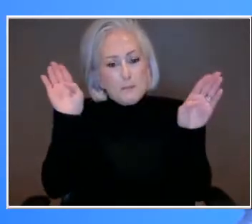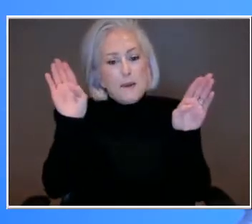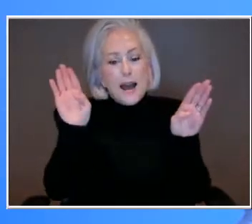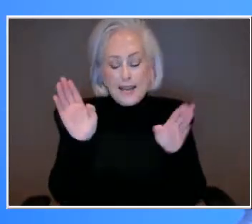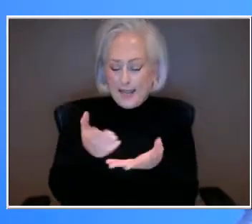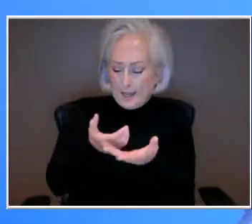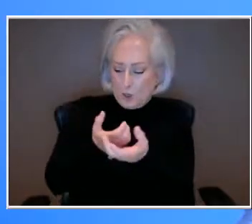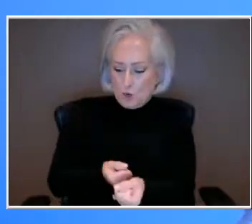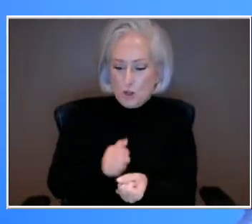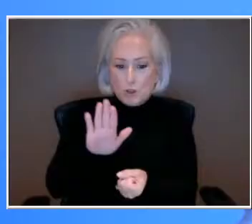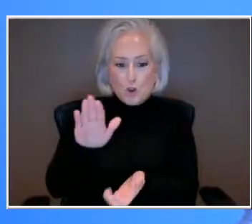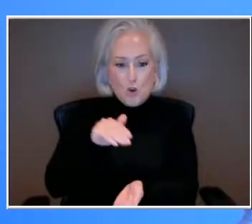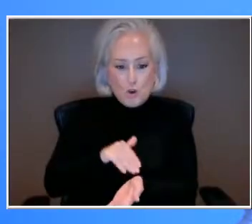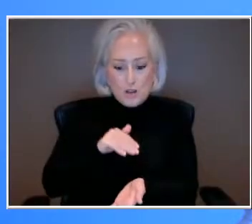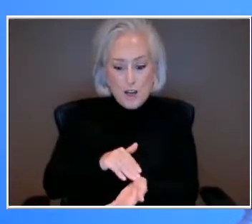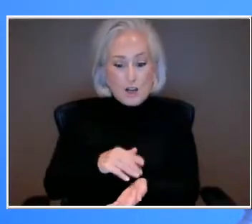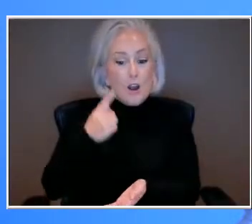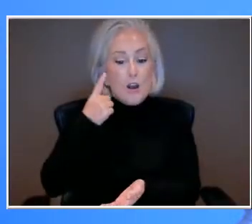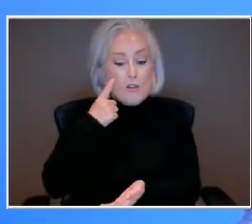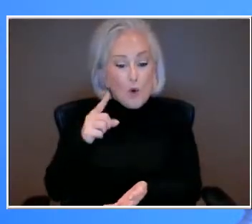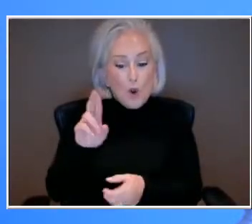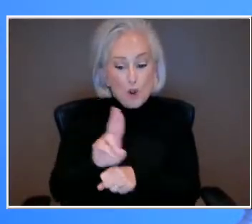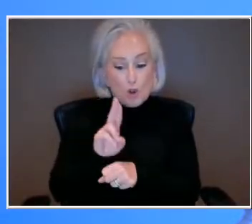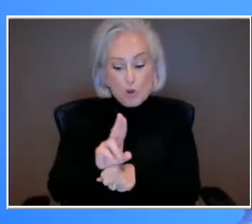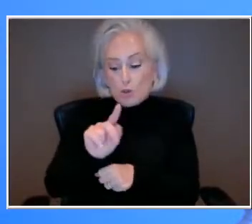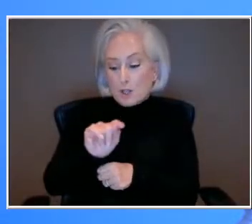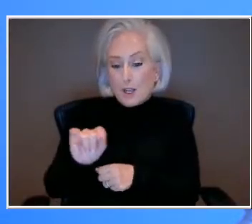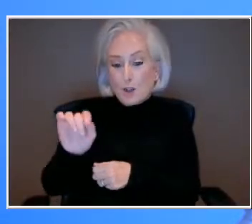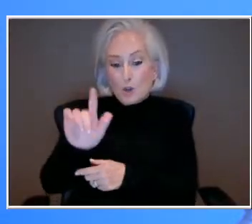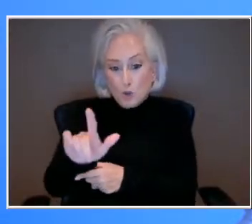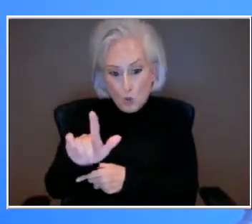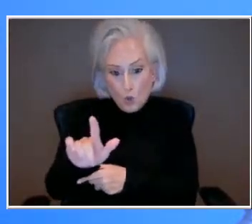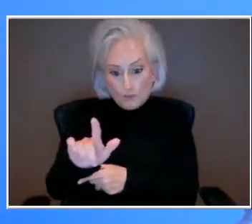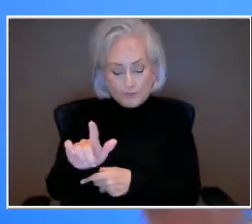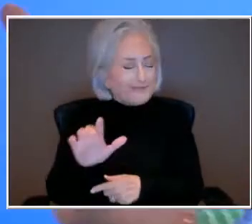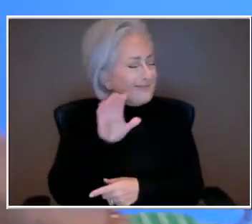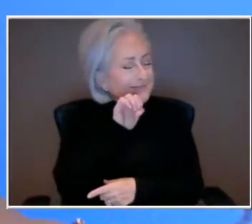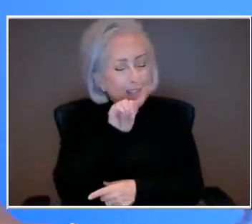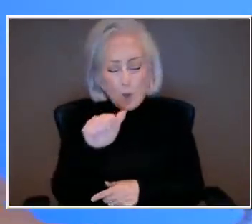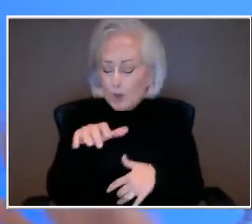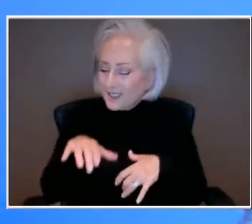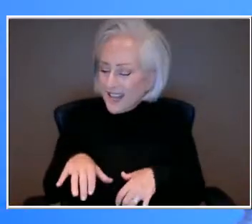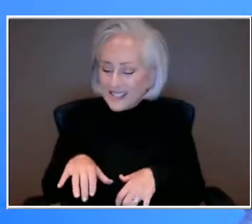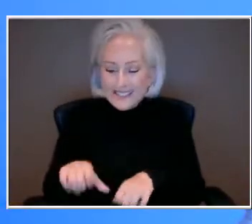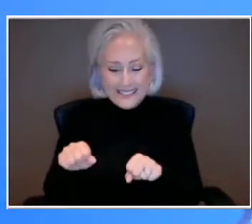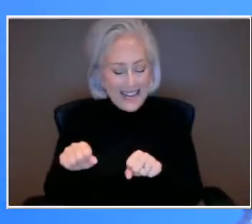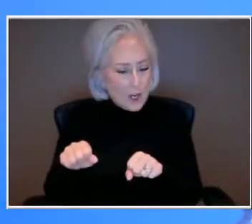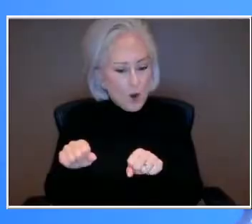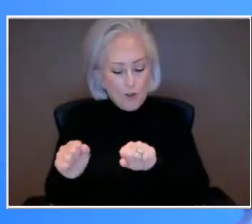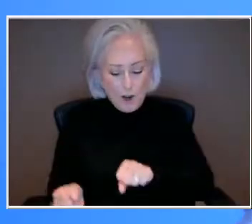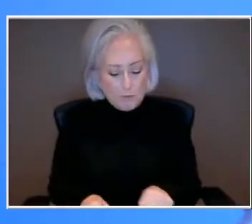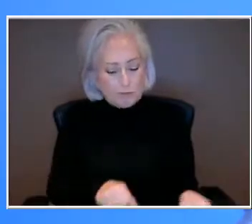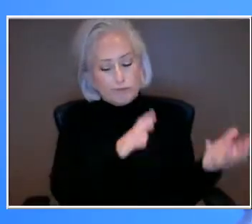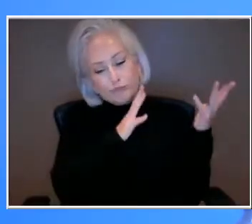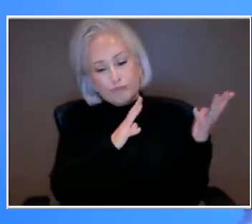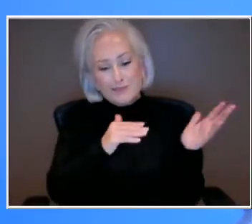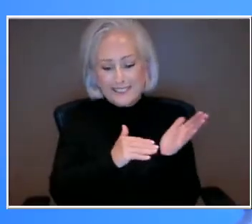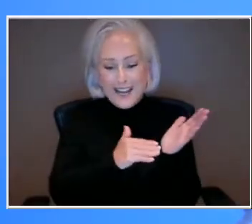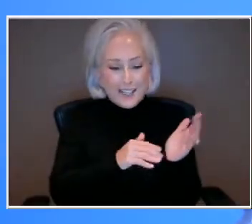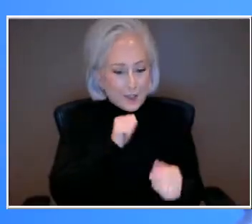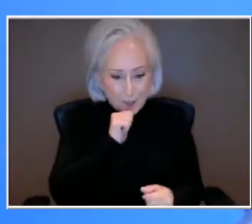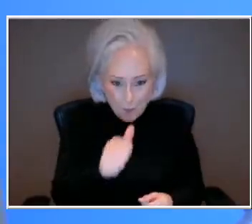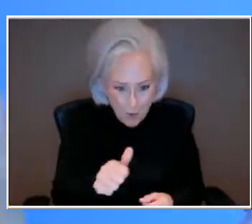to assist and not take over for our doctors. It's going to be something that I will never get rid of my doctor, but I want it to